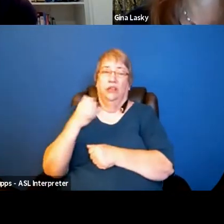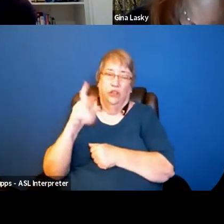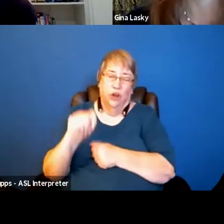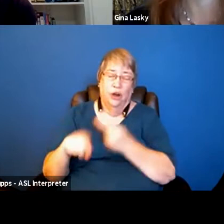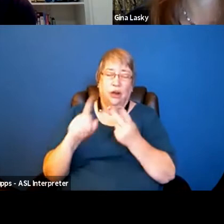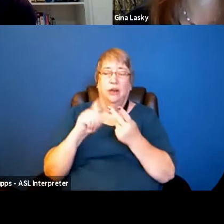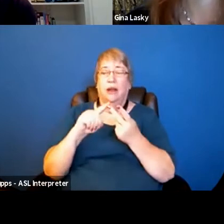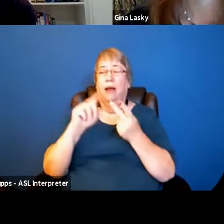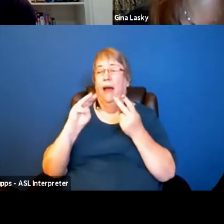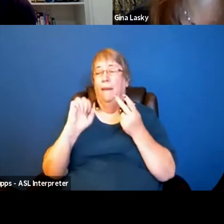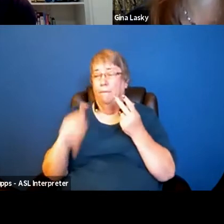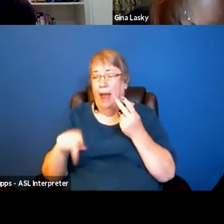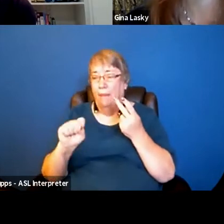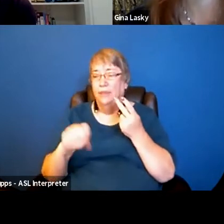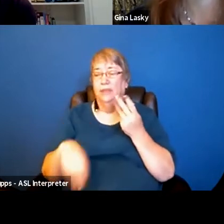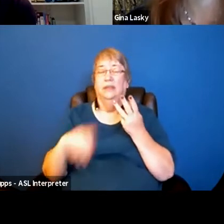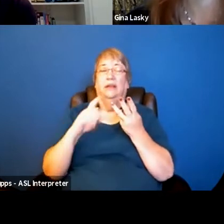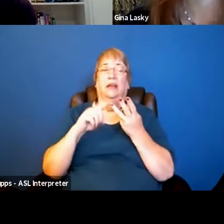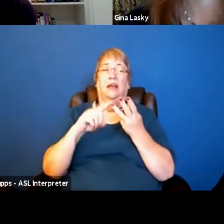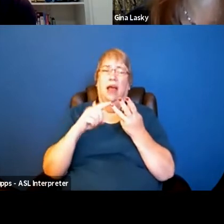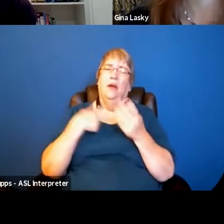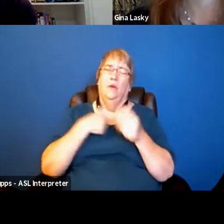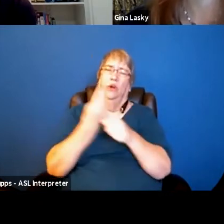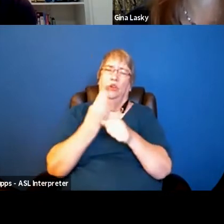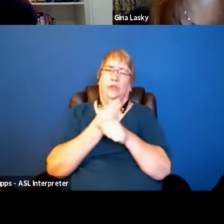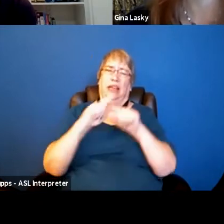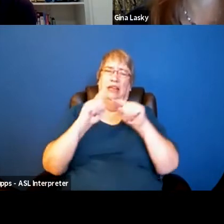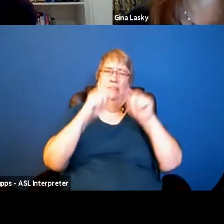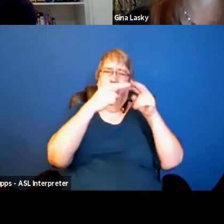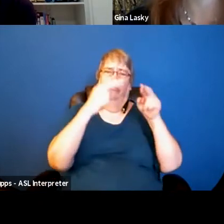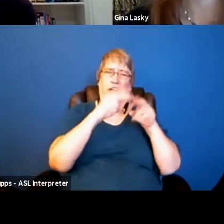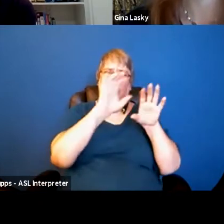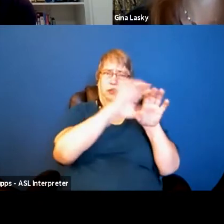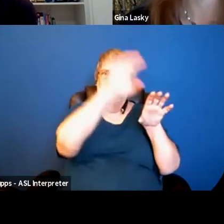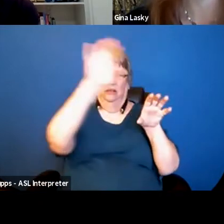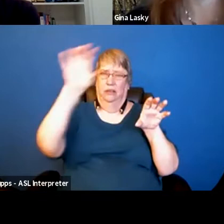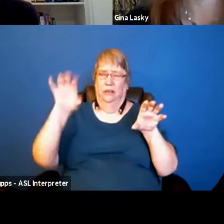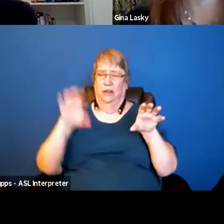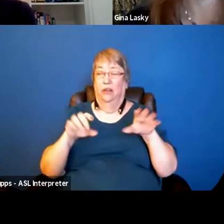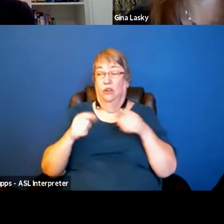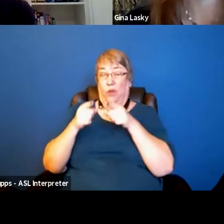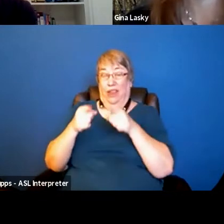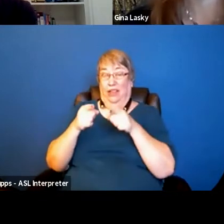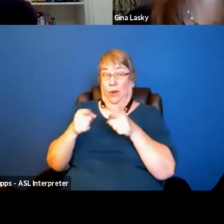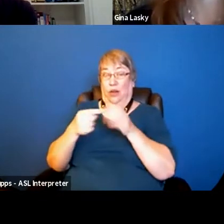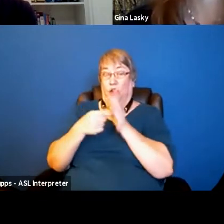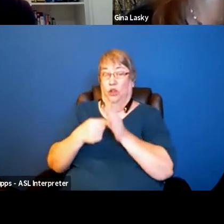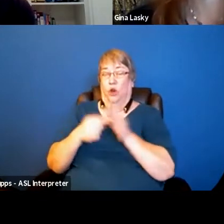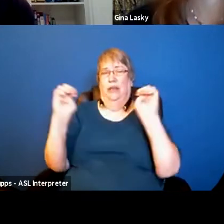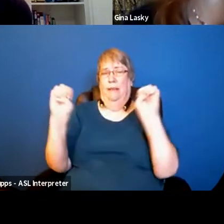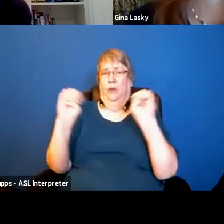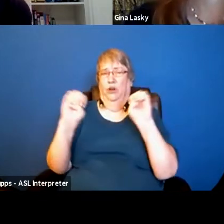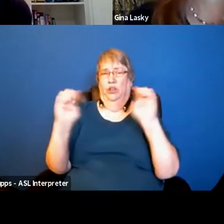possible by regions within the state. So here we show emergency department utilization for behavioral health